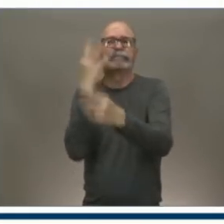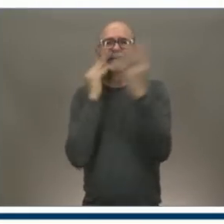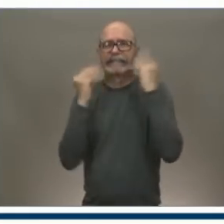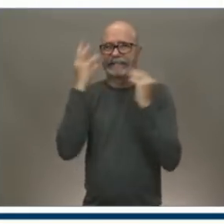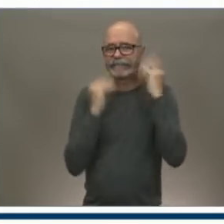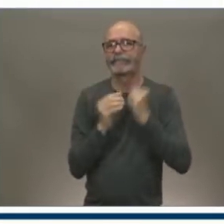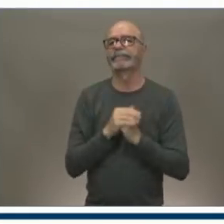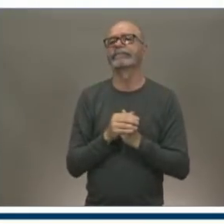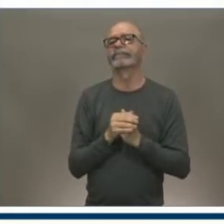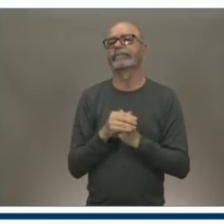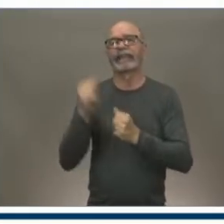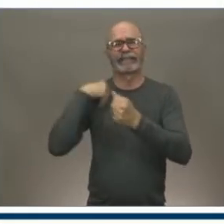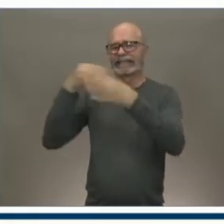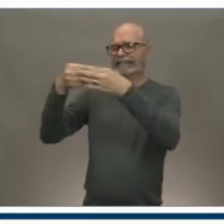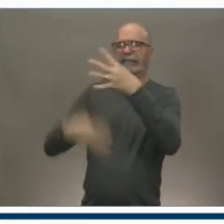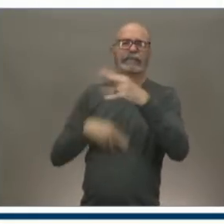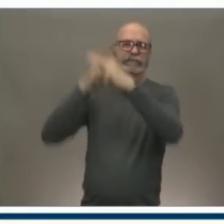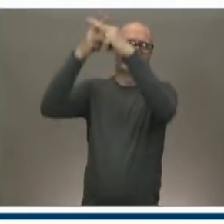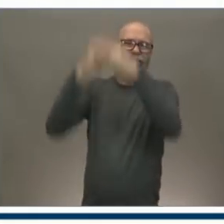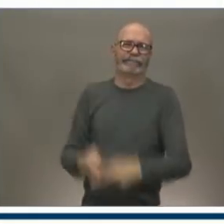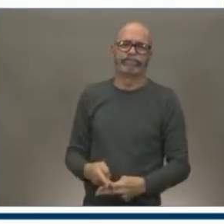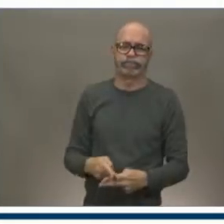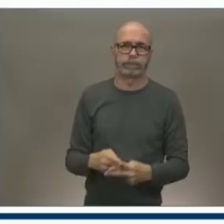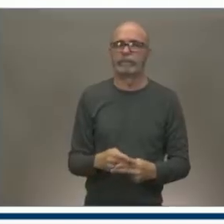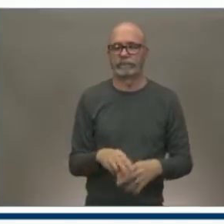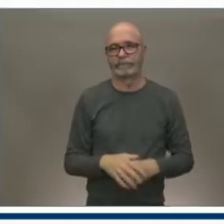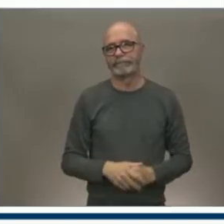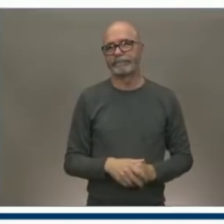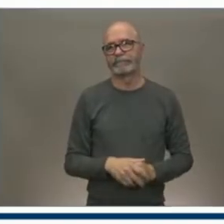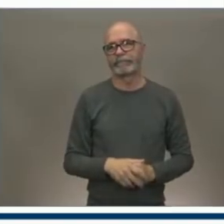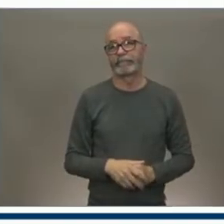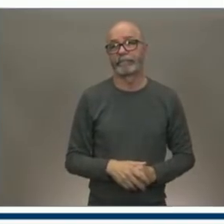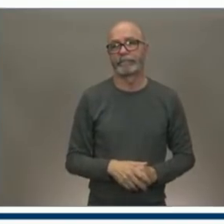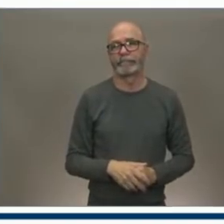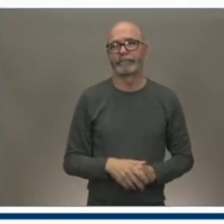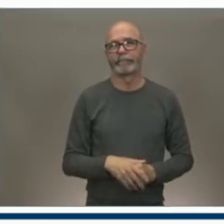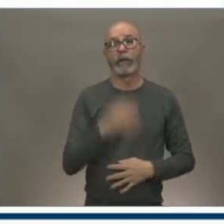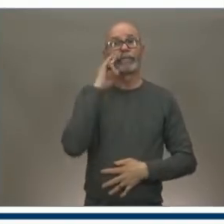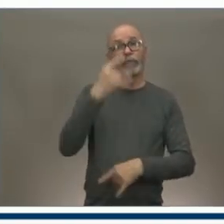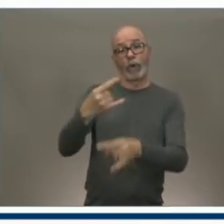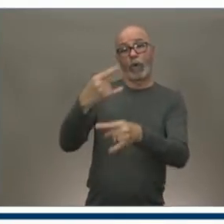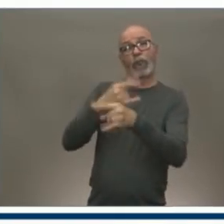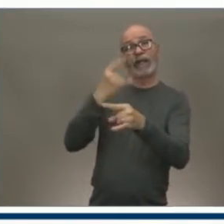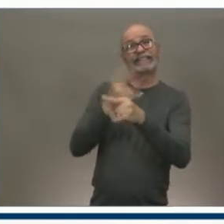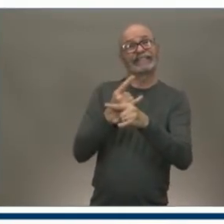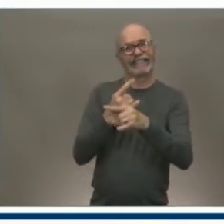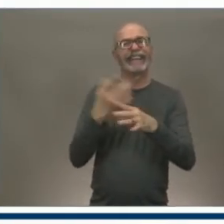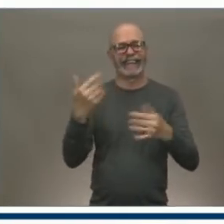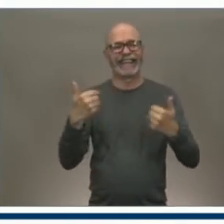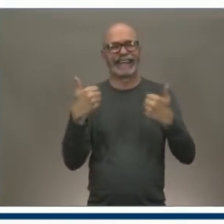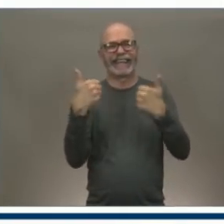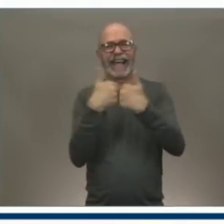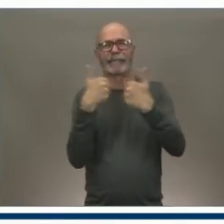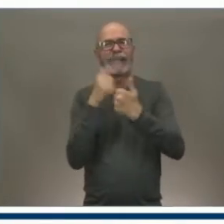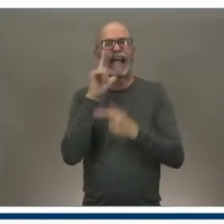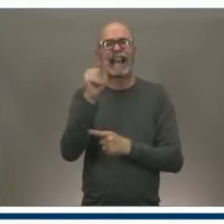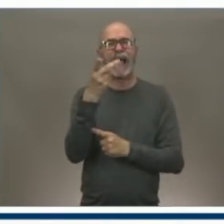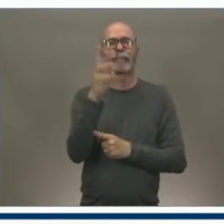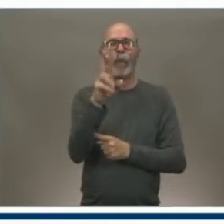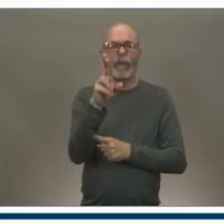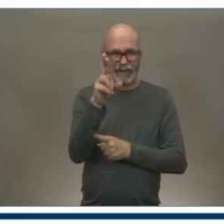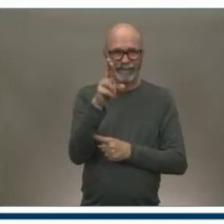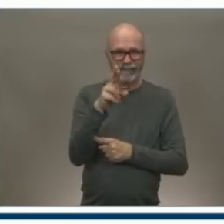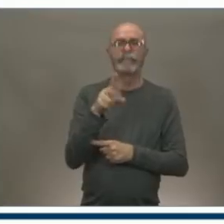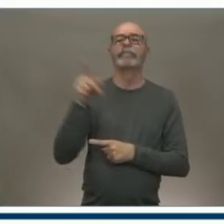our compliance inspectors from Alcohol and Gaming, Labor and Advanced Education, and Nova Scotia Environment completed over